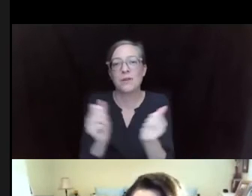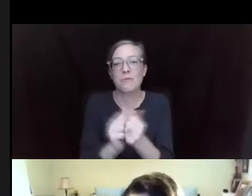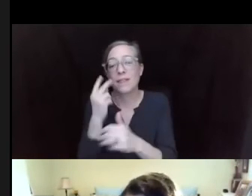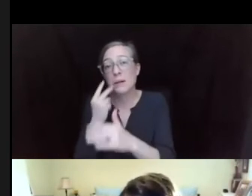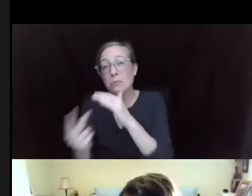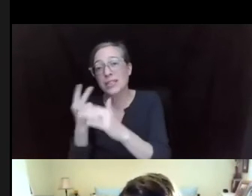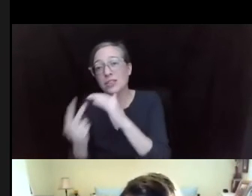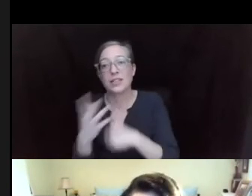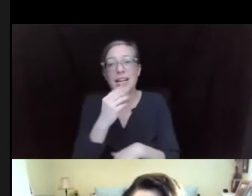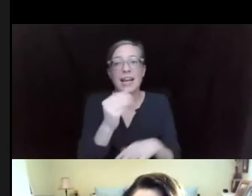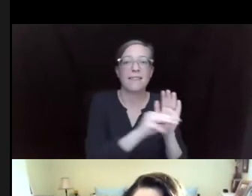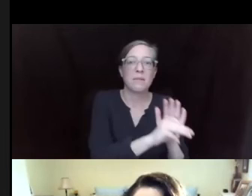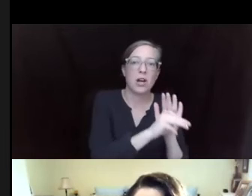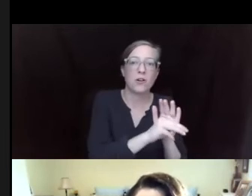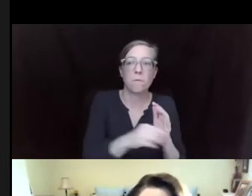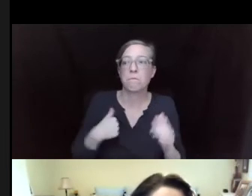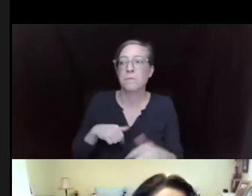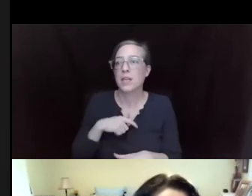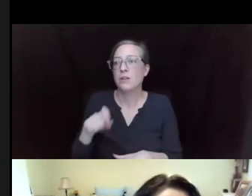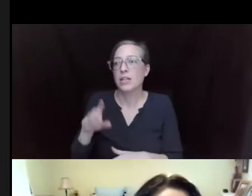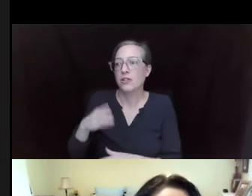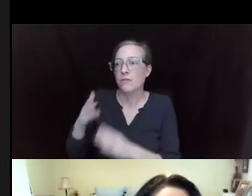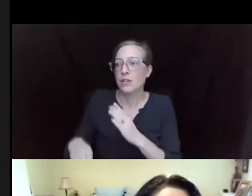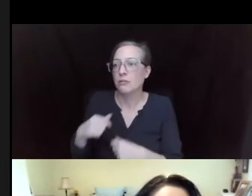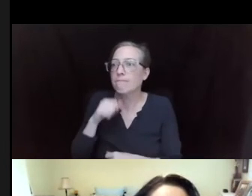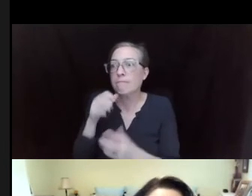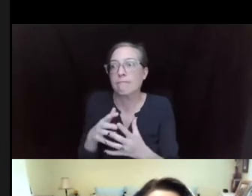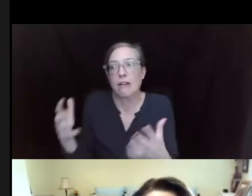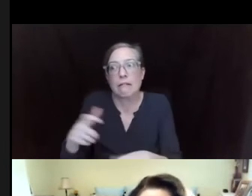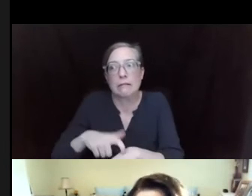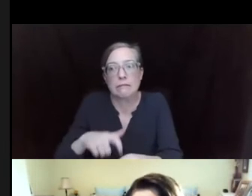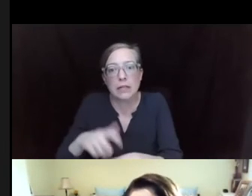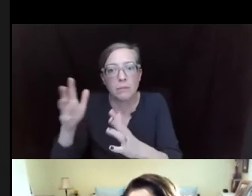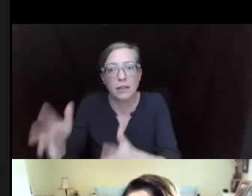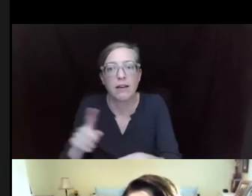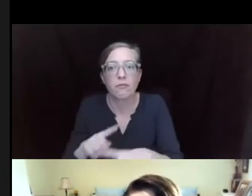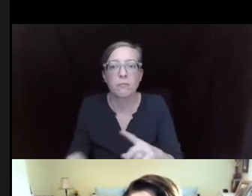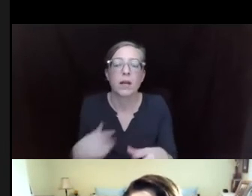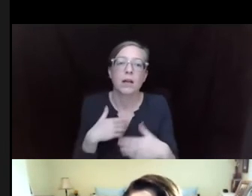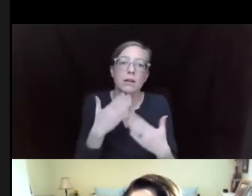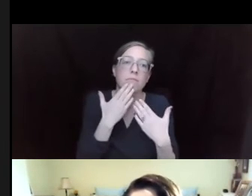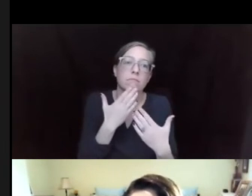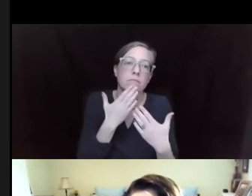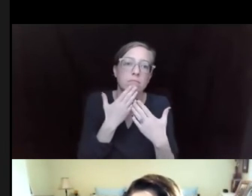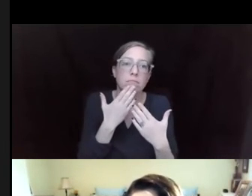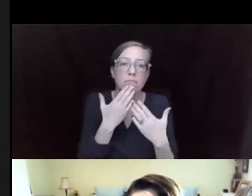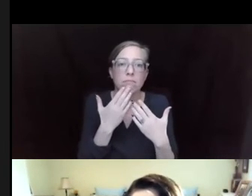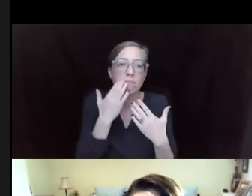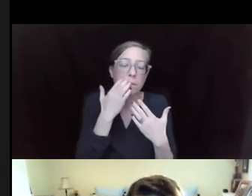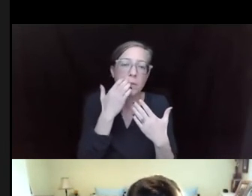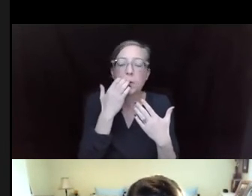I would like to finish. I know that we run a little over time, but there is great potential of having this